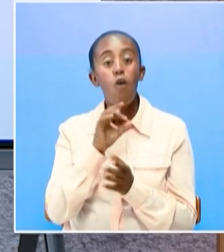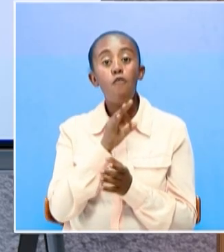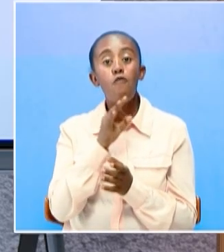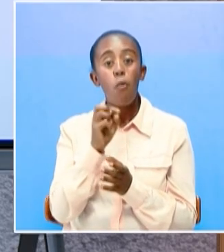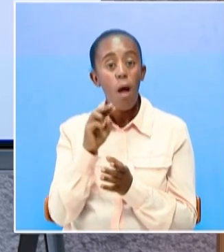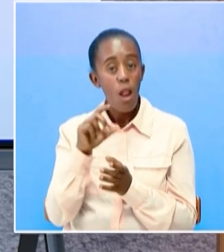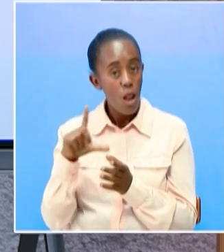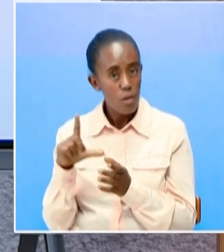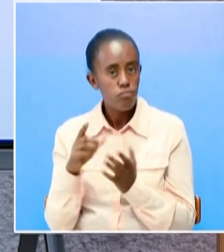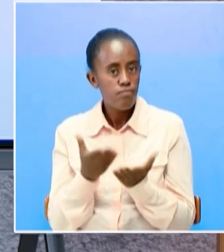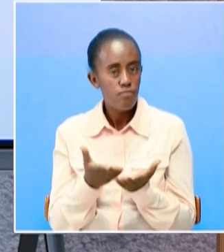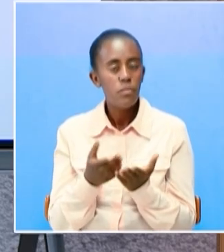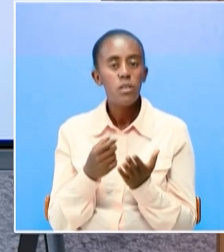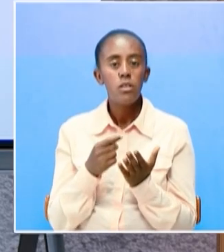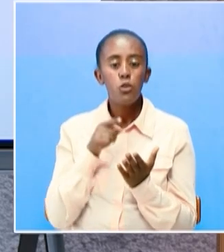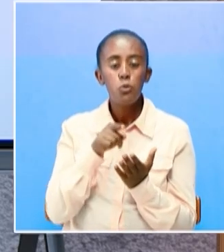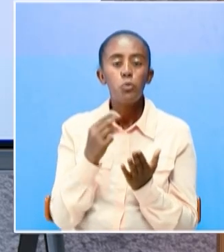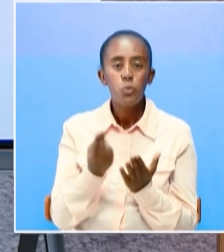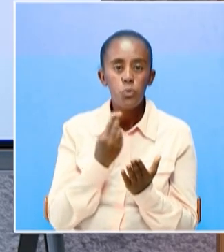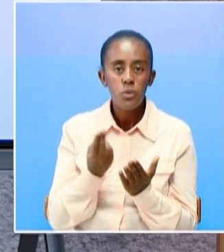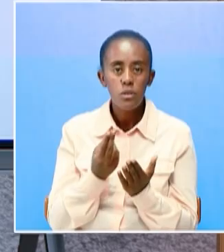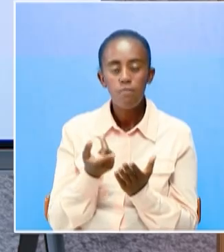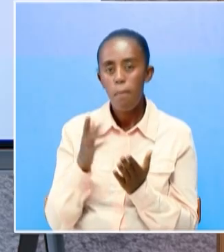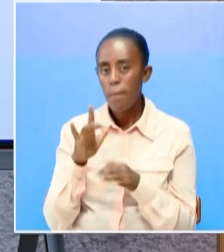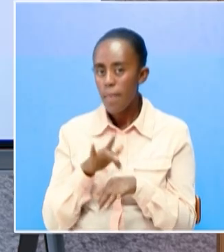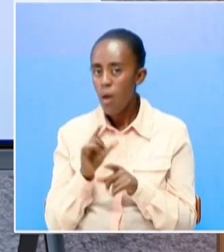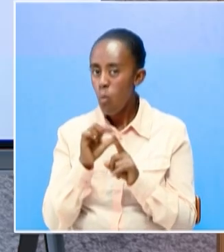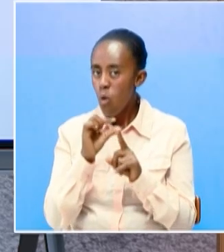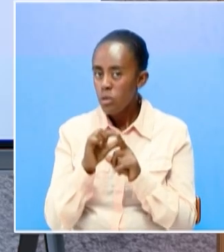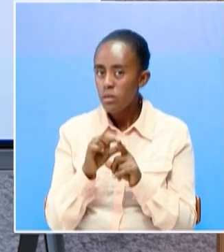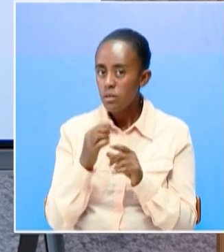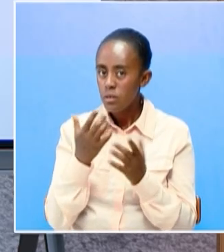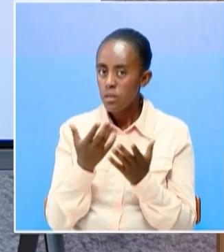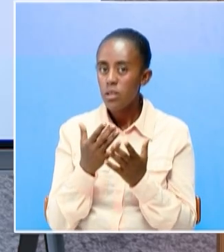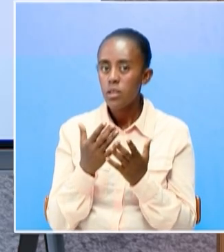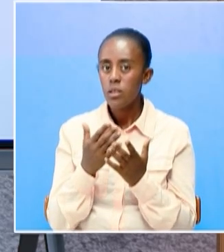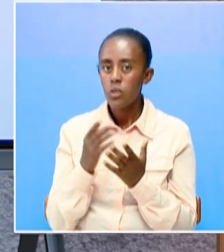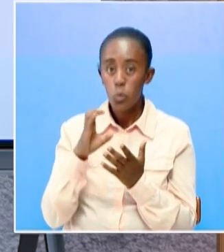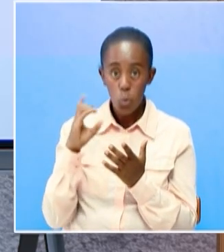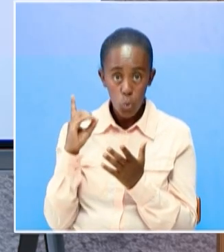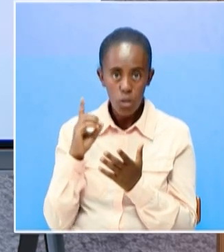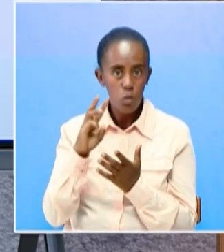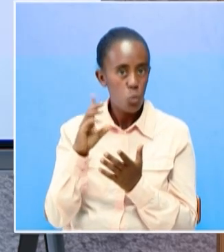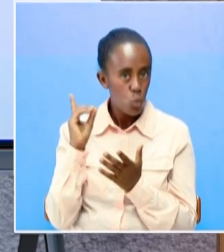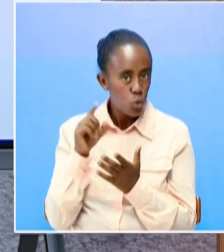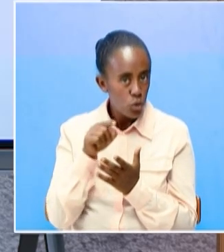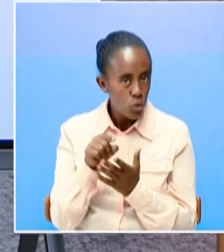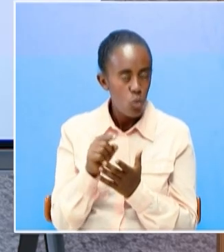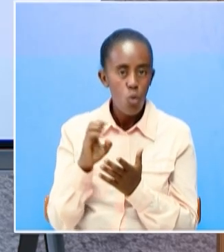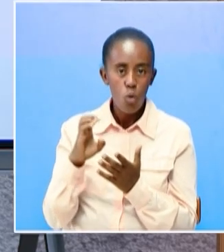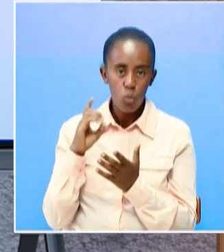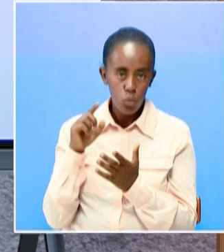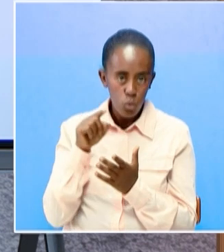ways means the way that you use, maybe the words like could, would you, could